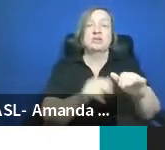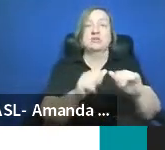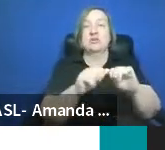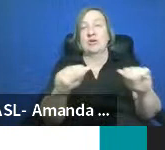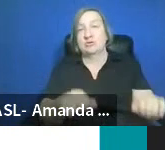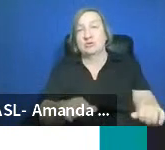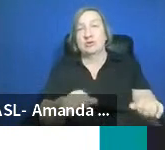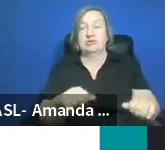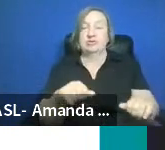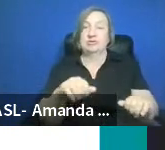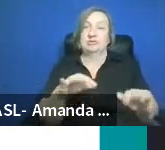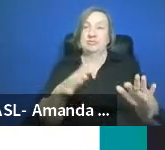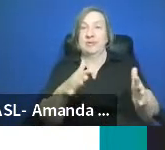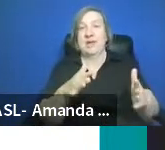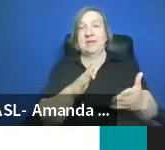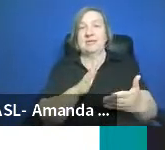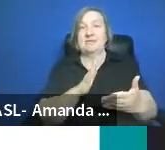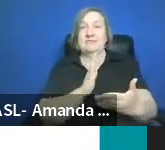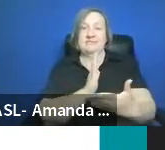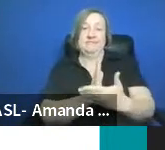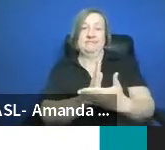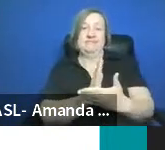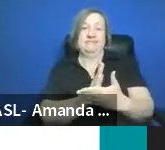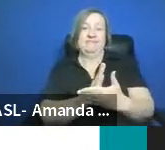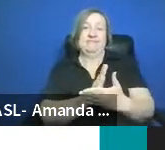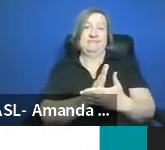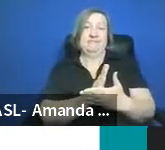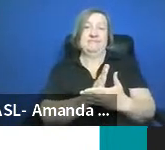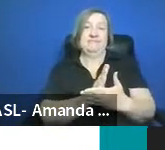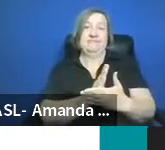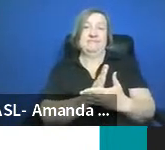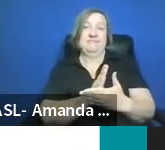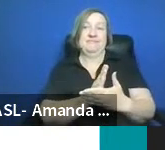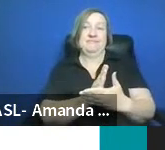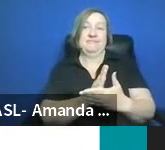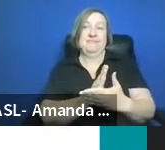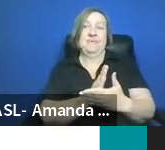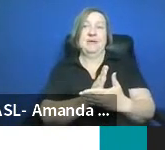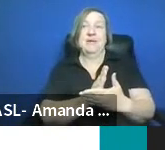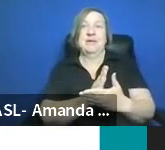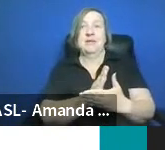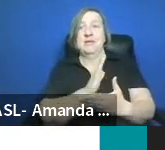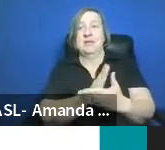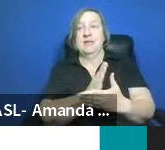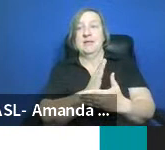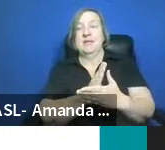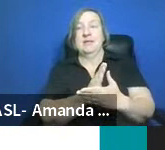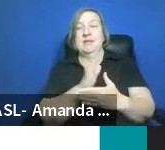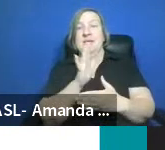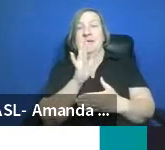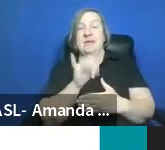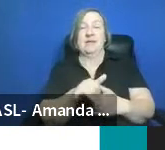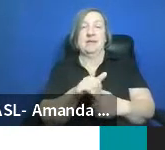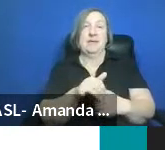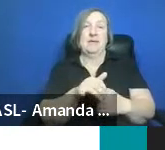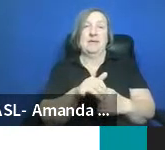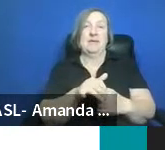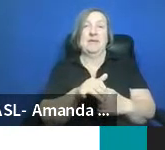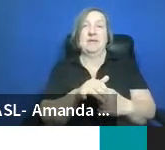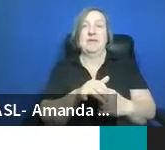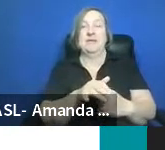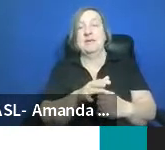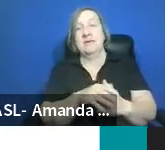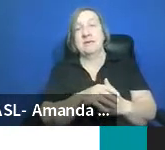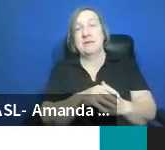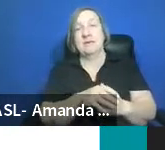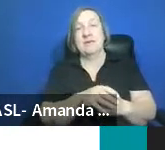sits at the nexus of that. If you could just go back one. Bridge architecture sort of sits really at the nexus